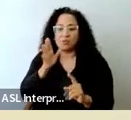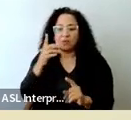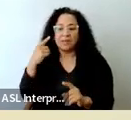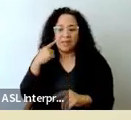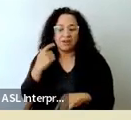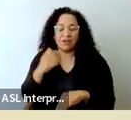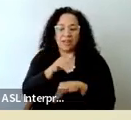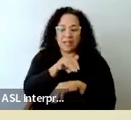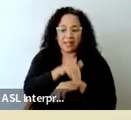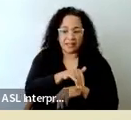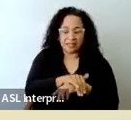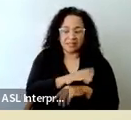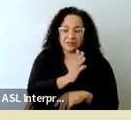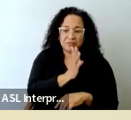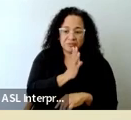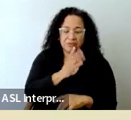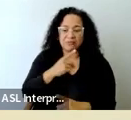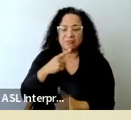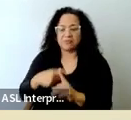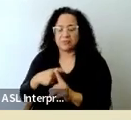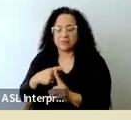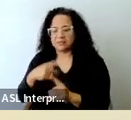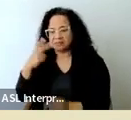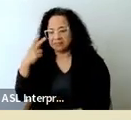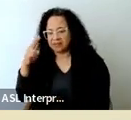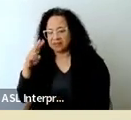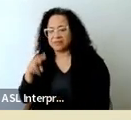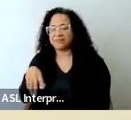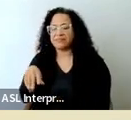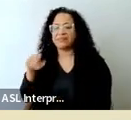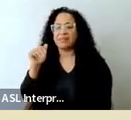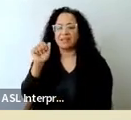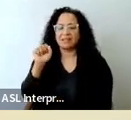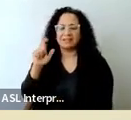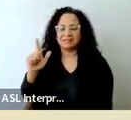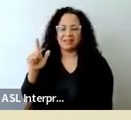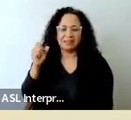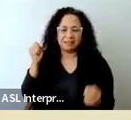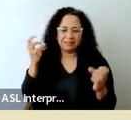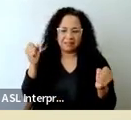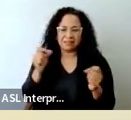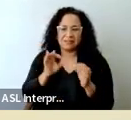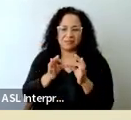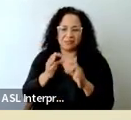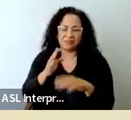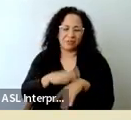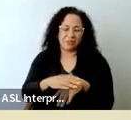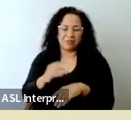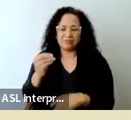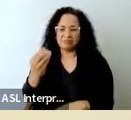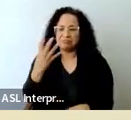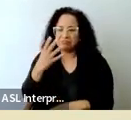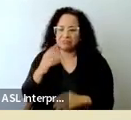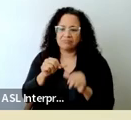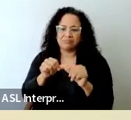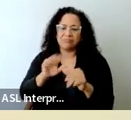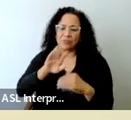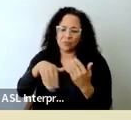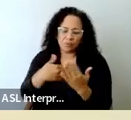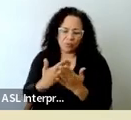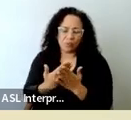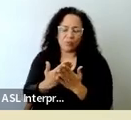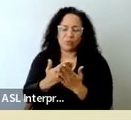English presenters in the background. ASL interpreters will be on spotlight throughout the